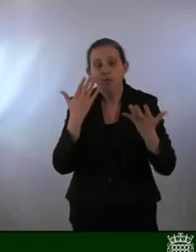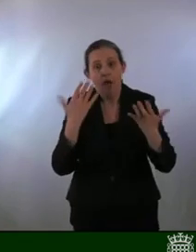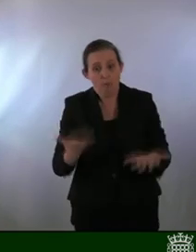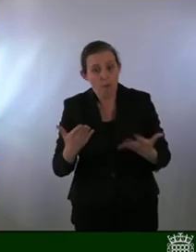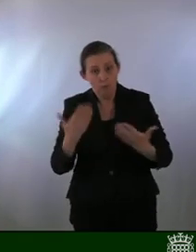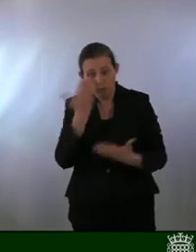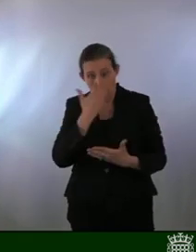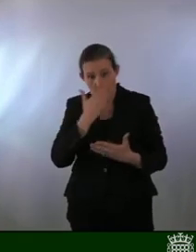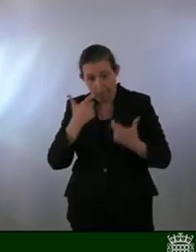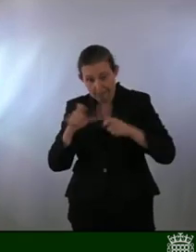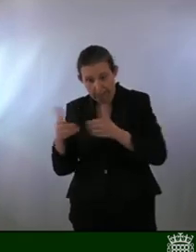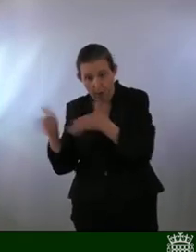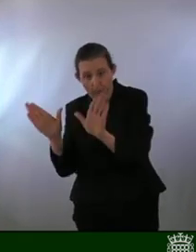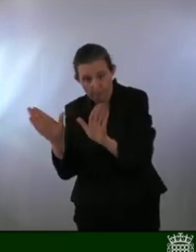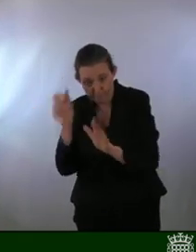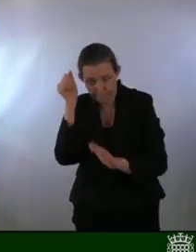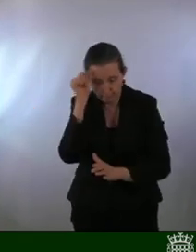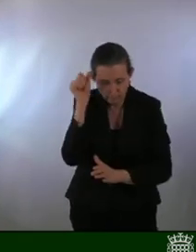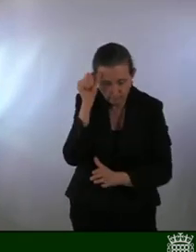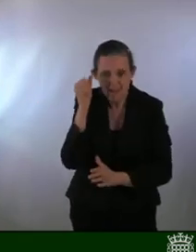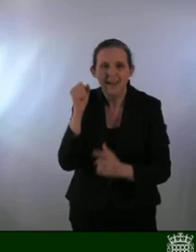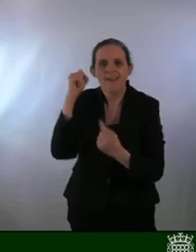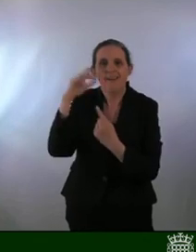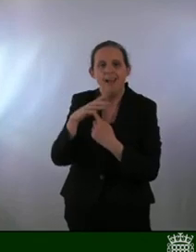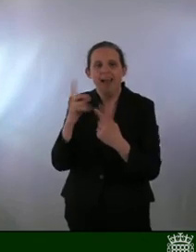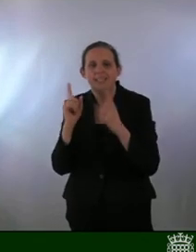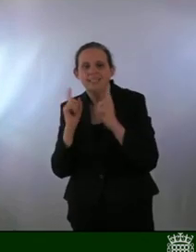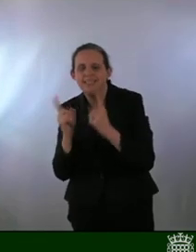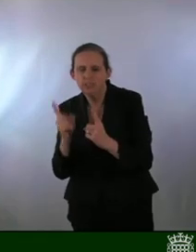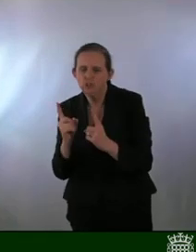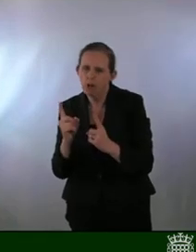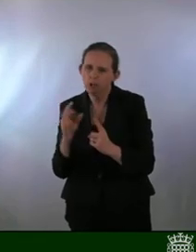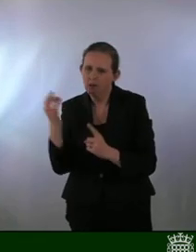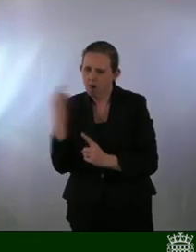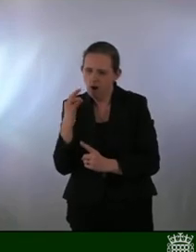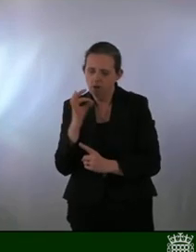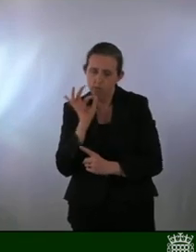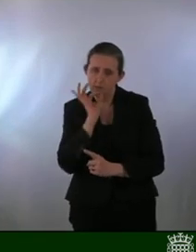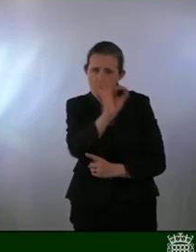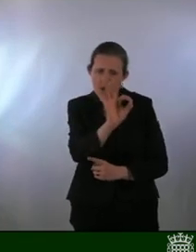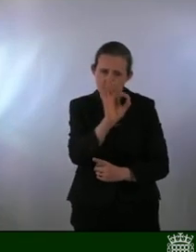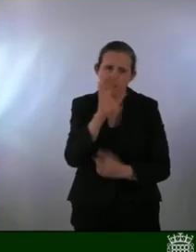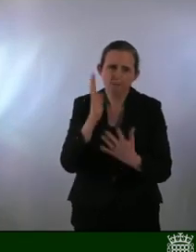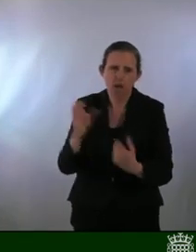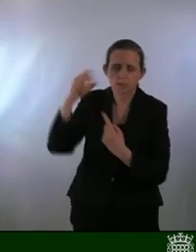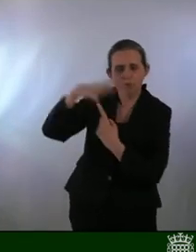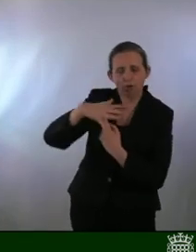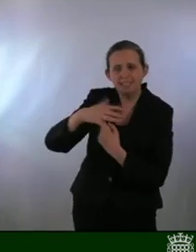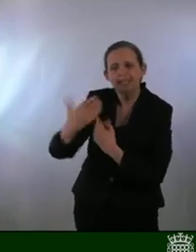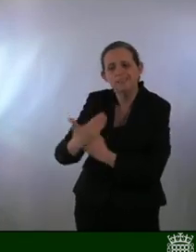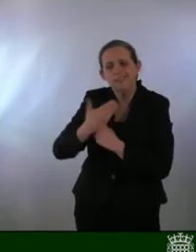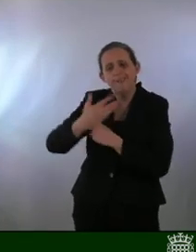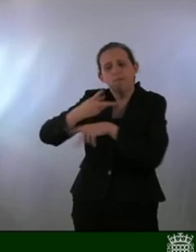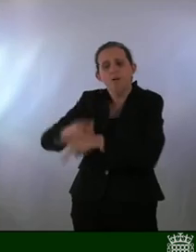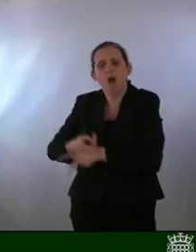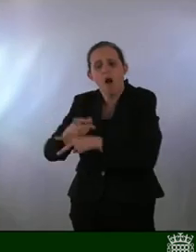my constituency have asked me to convey to the government that a particular priority must be given to child safeguarding and that this should also become